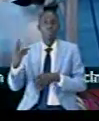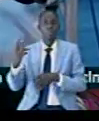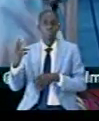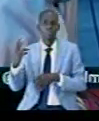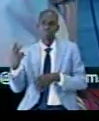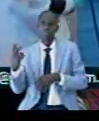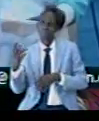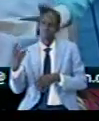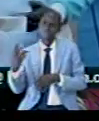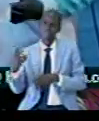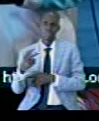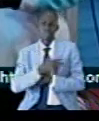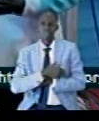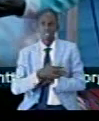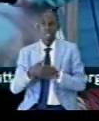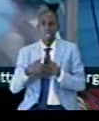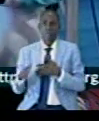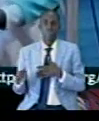something strange